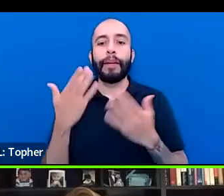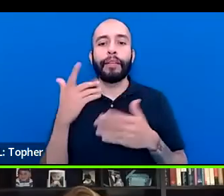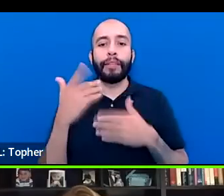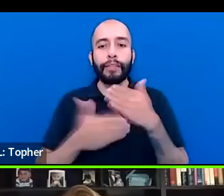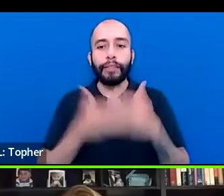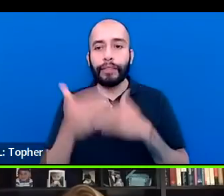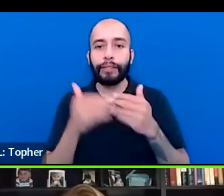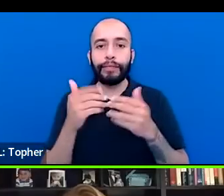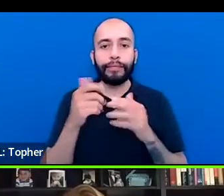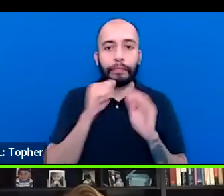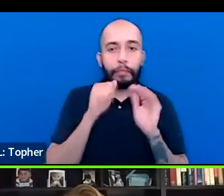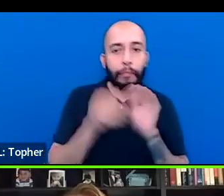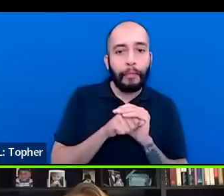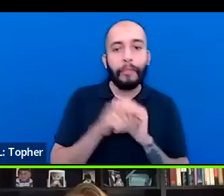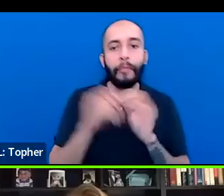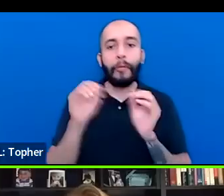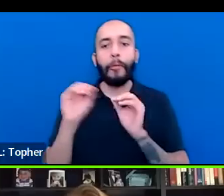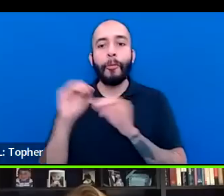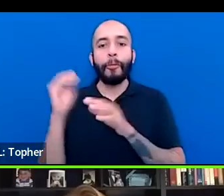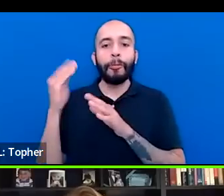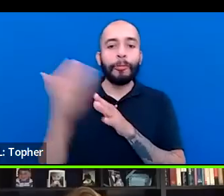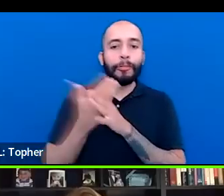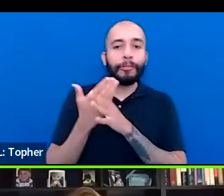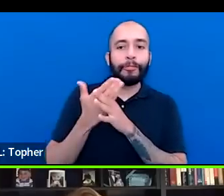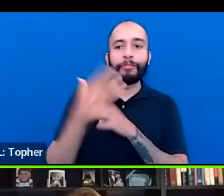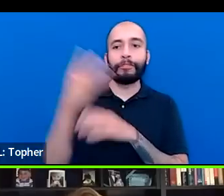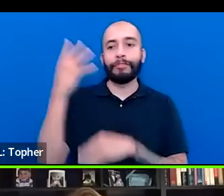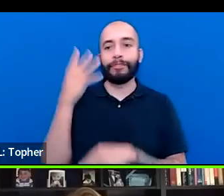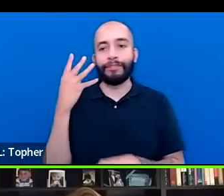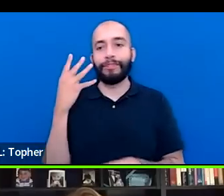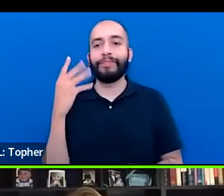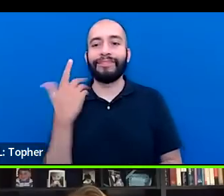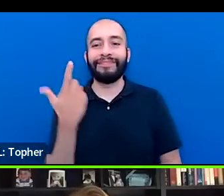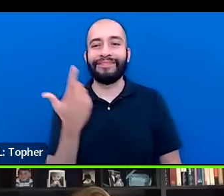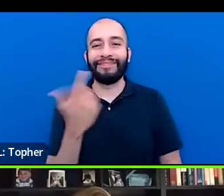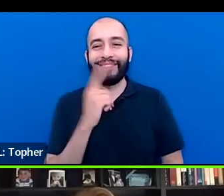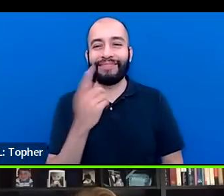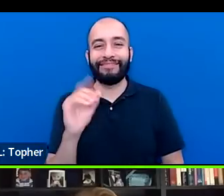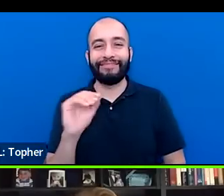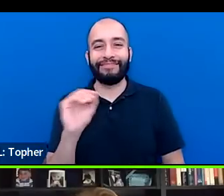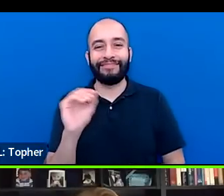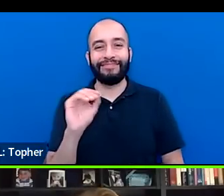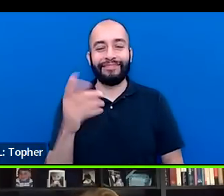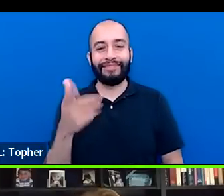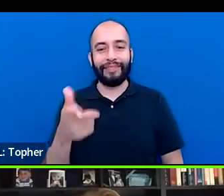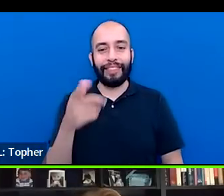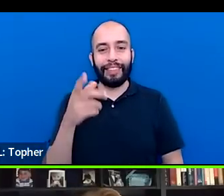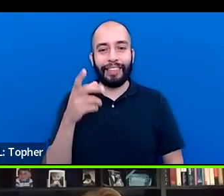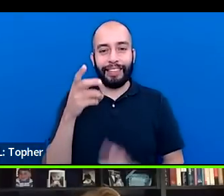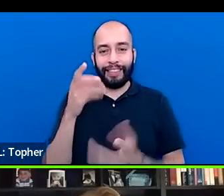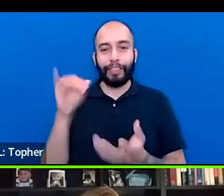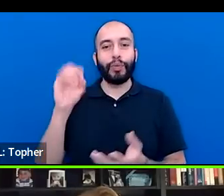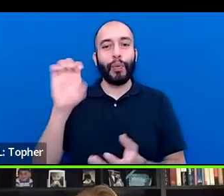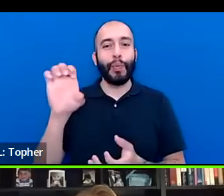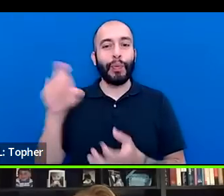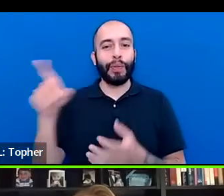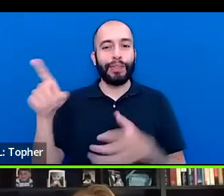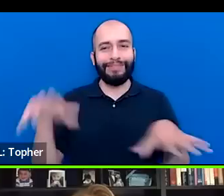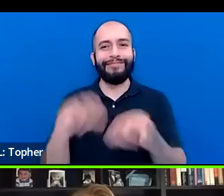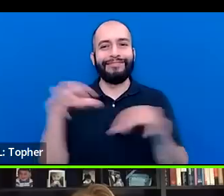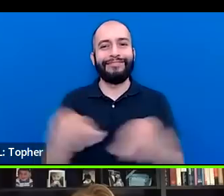to what Joe was ending with there, with taking risks and really understanding that this is solidarity. And solidarity is not